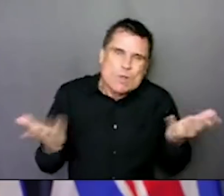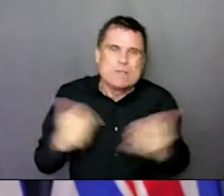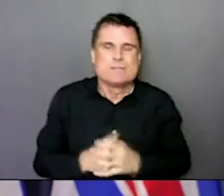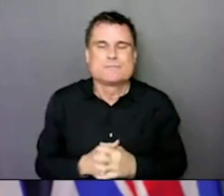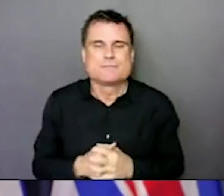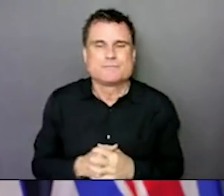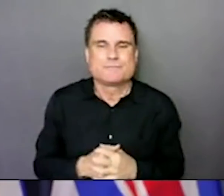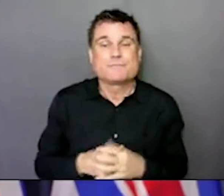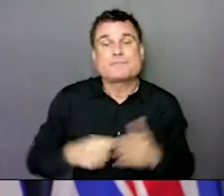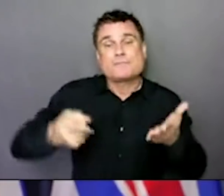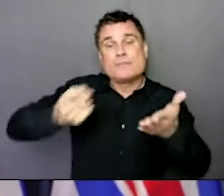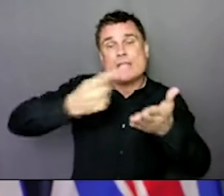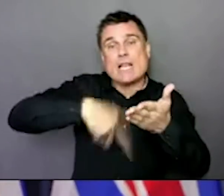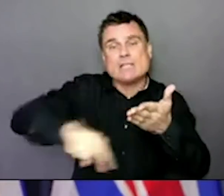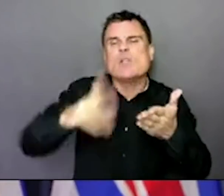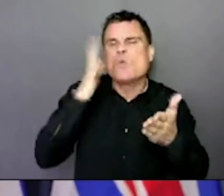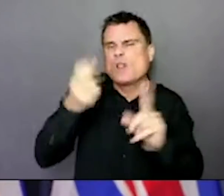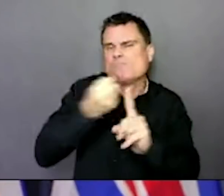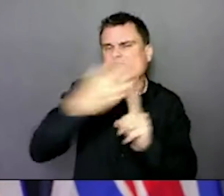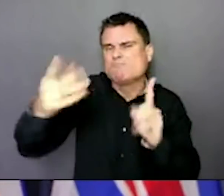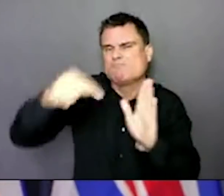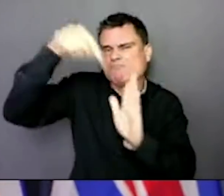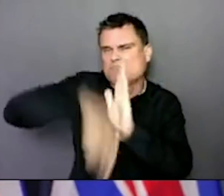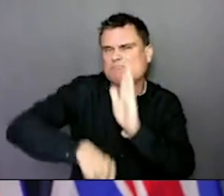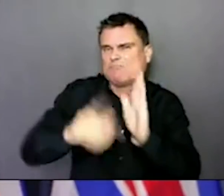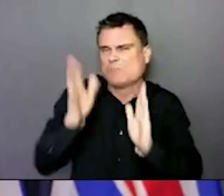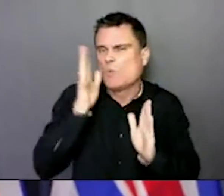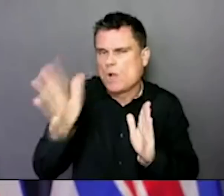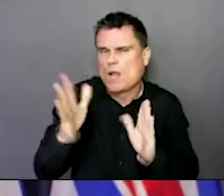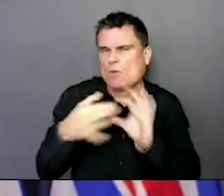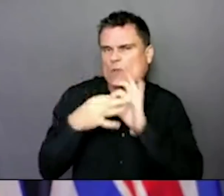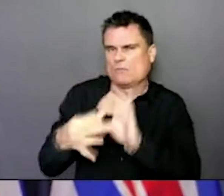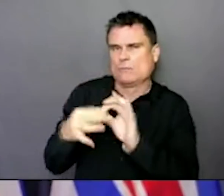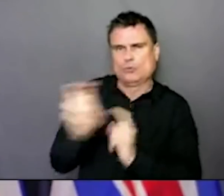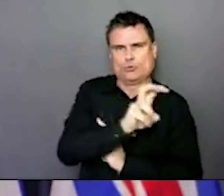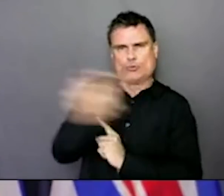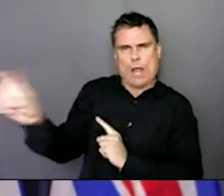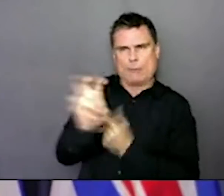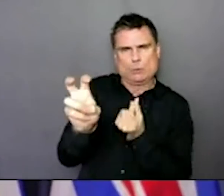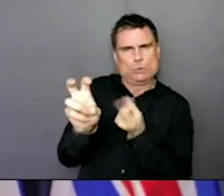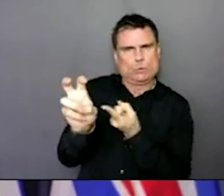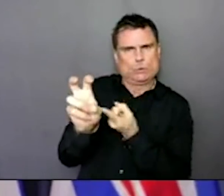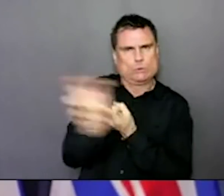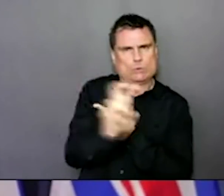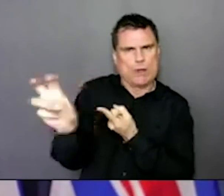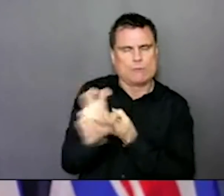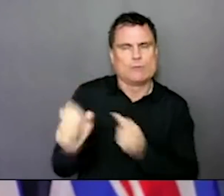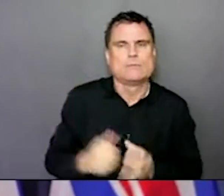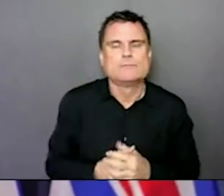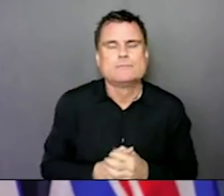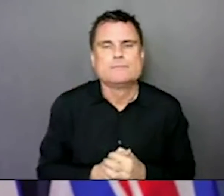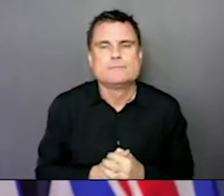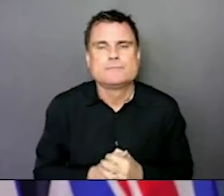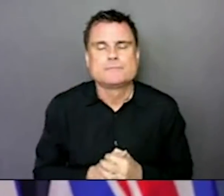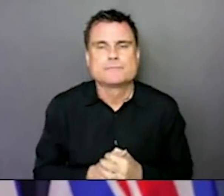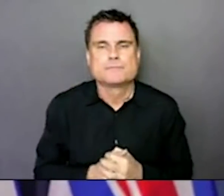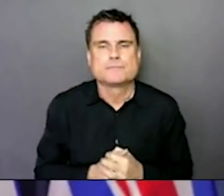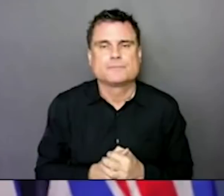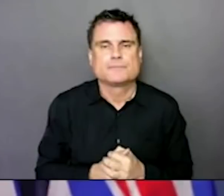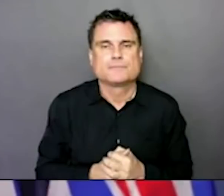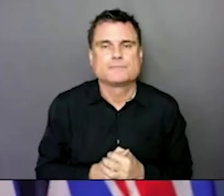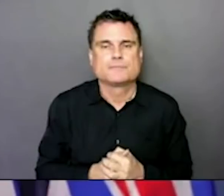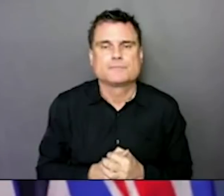follow-up? I do. Premier, just wanted to ask you about the recovery benefit. The website